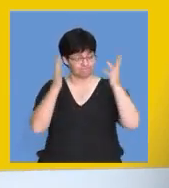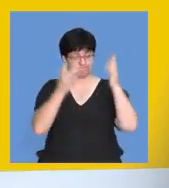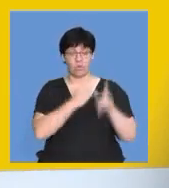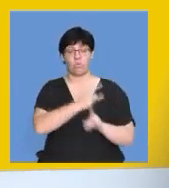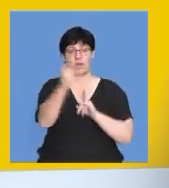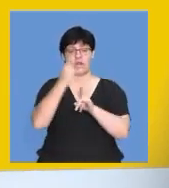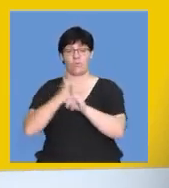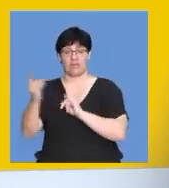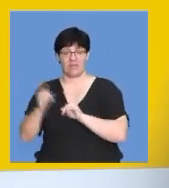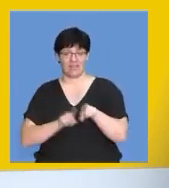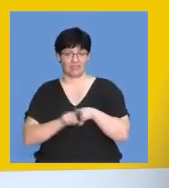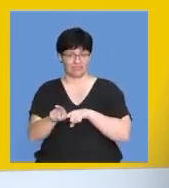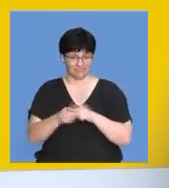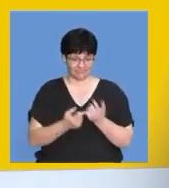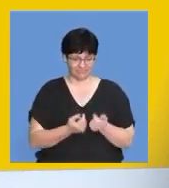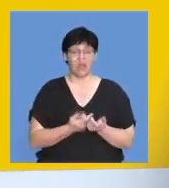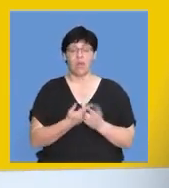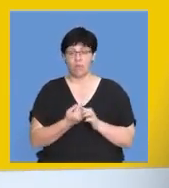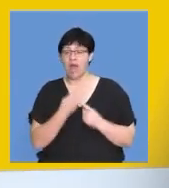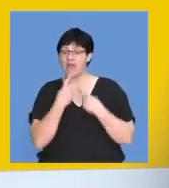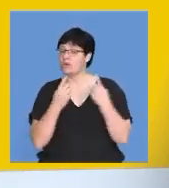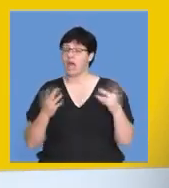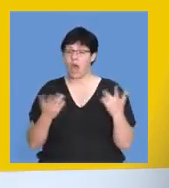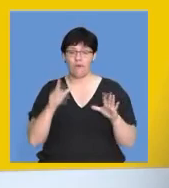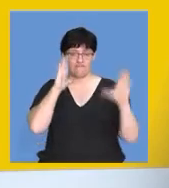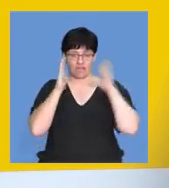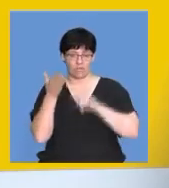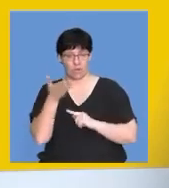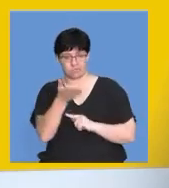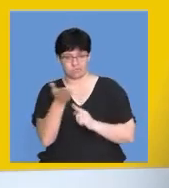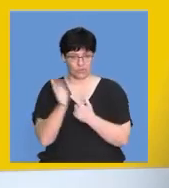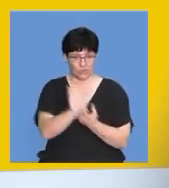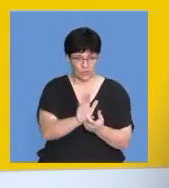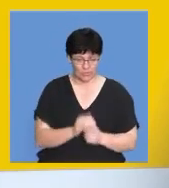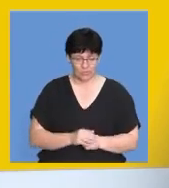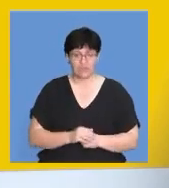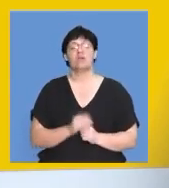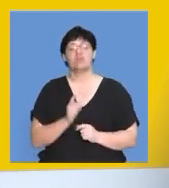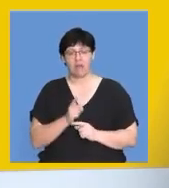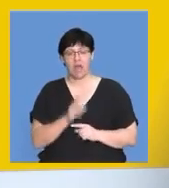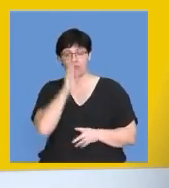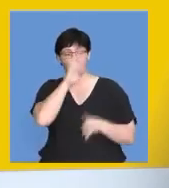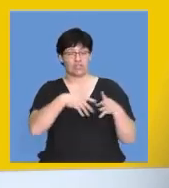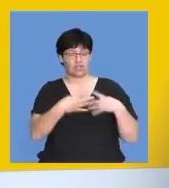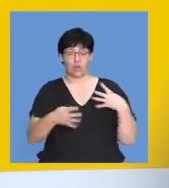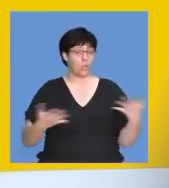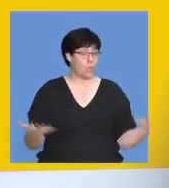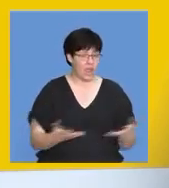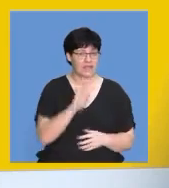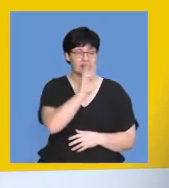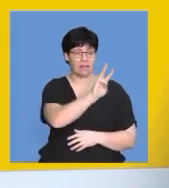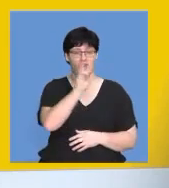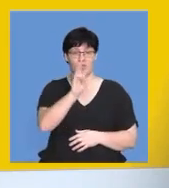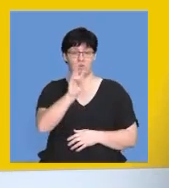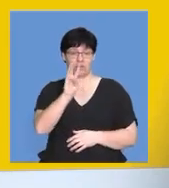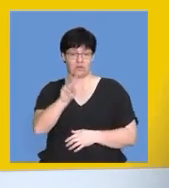all of our competition winners who will be announced after the show. Don't forget to check out our schedule on